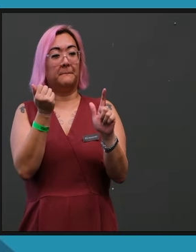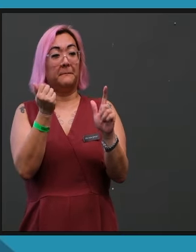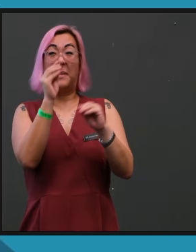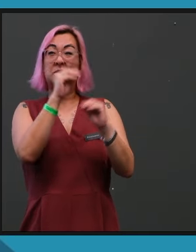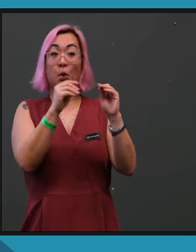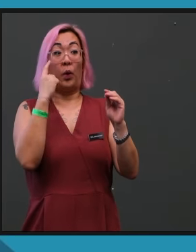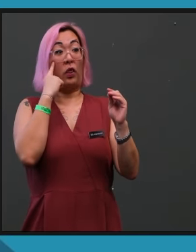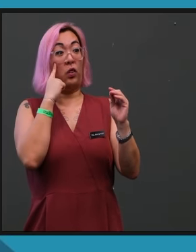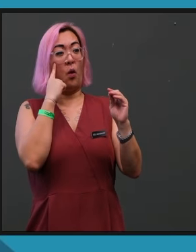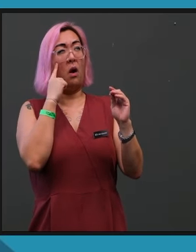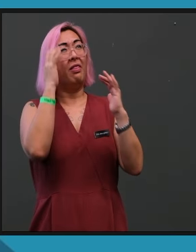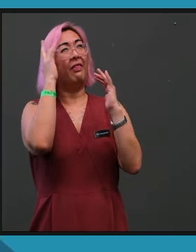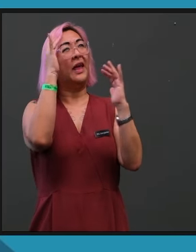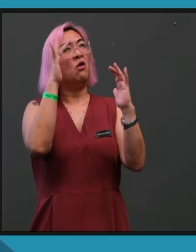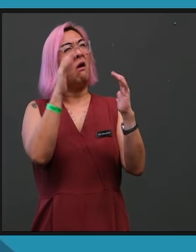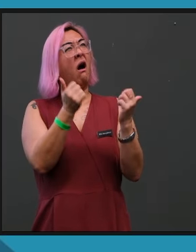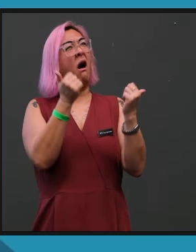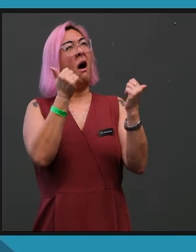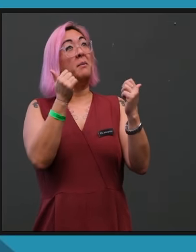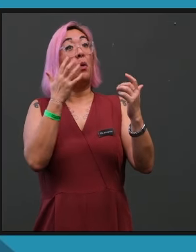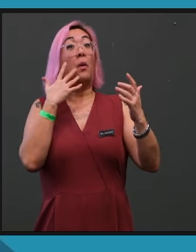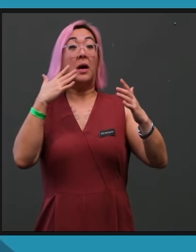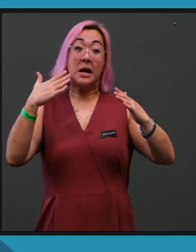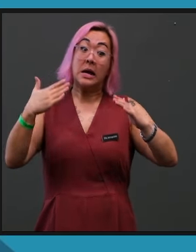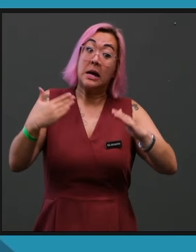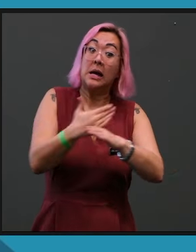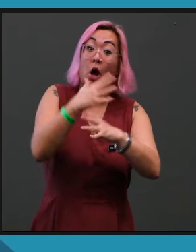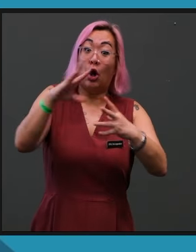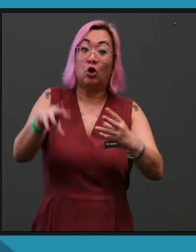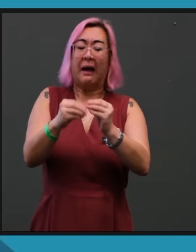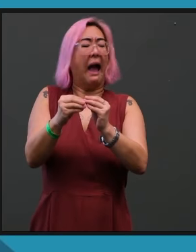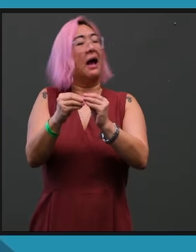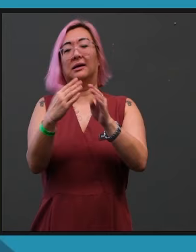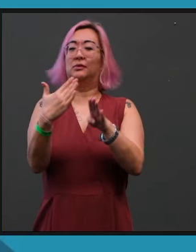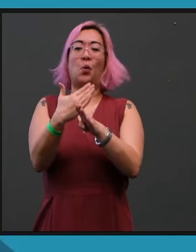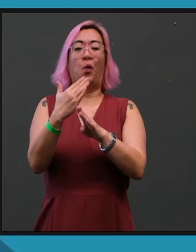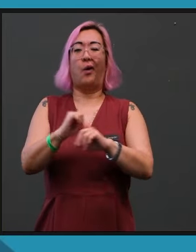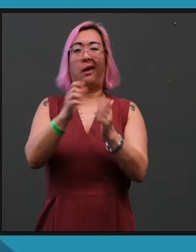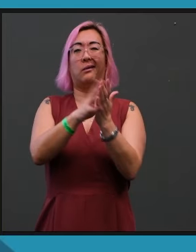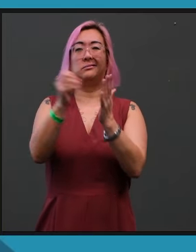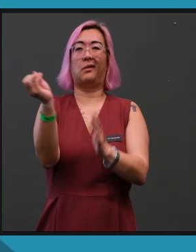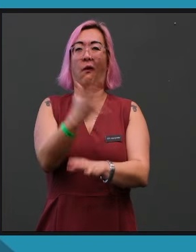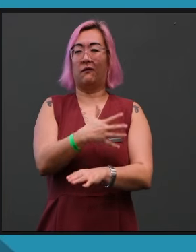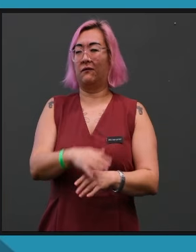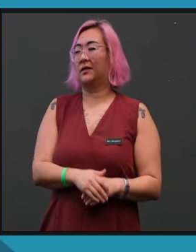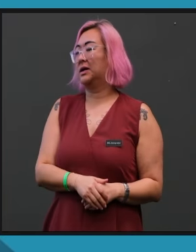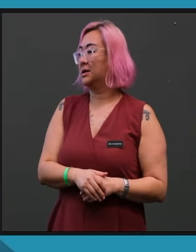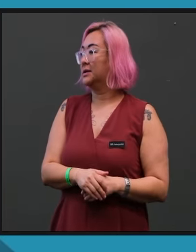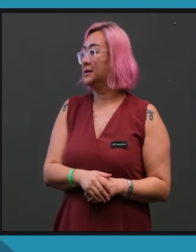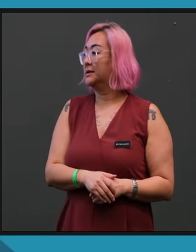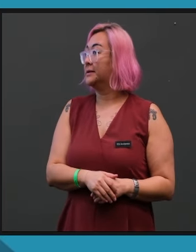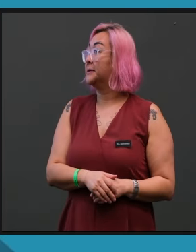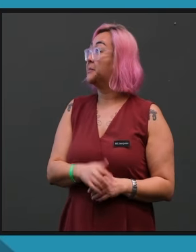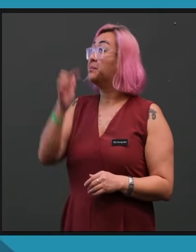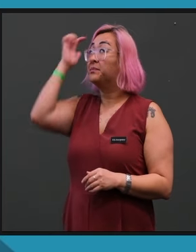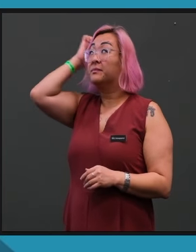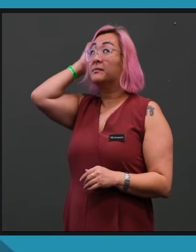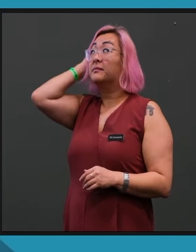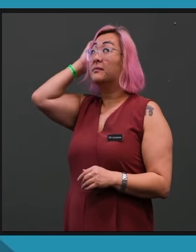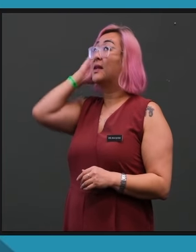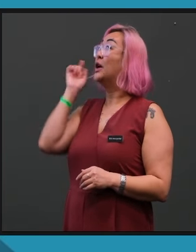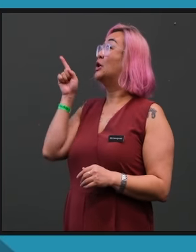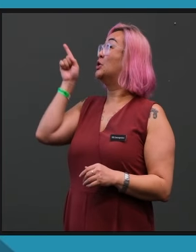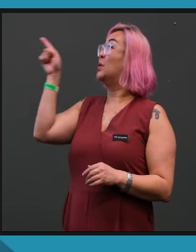is essentially how we wrote the game, which is really not the best pipeline, which is like we just wrote it in